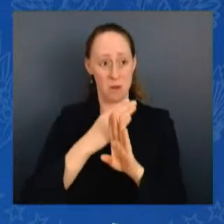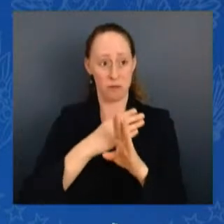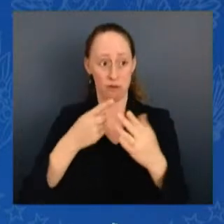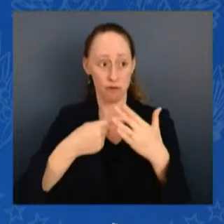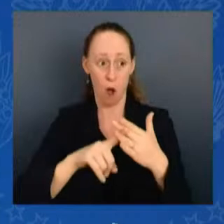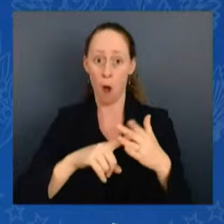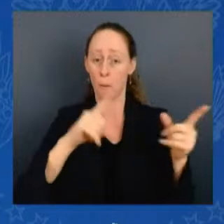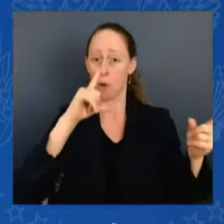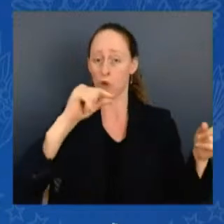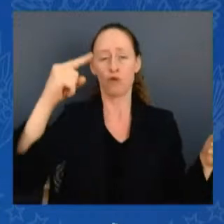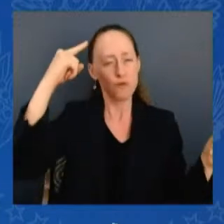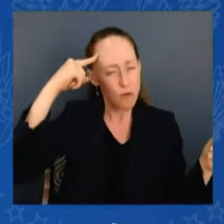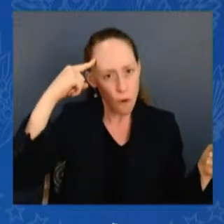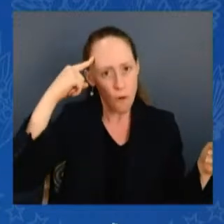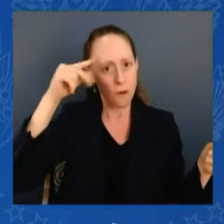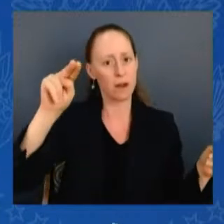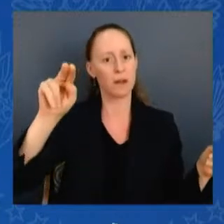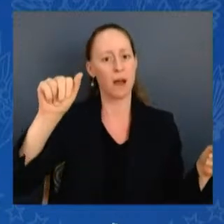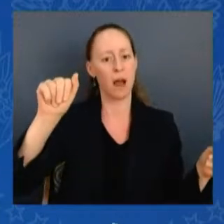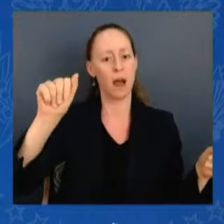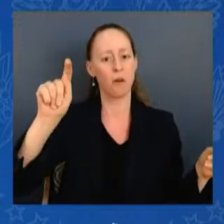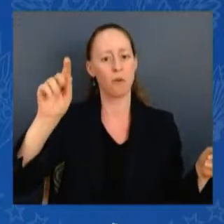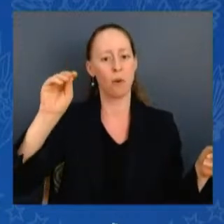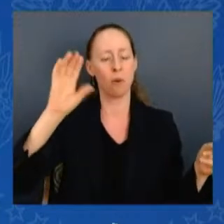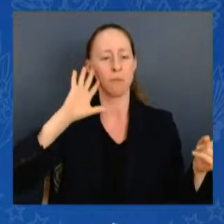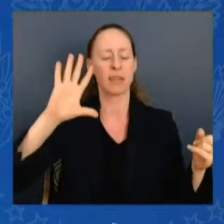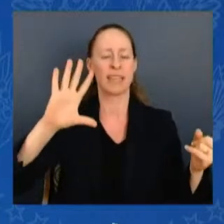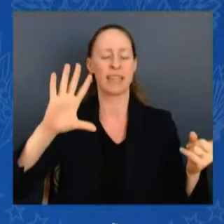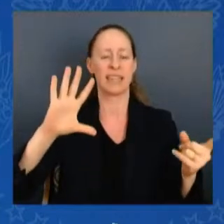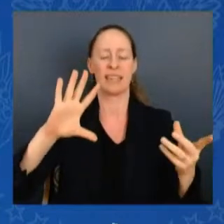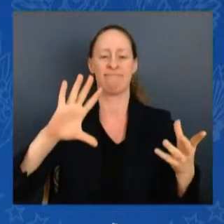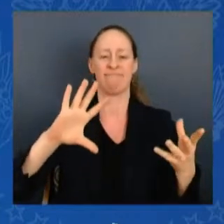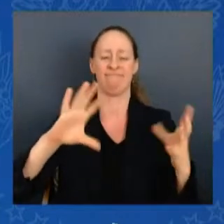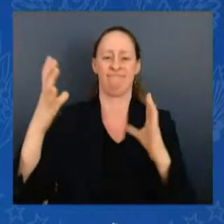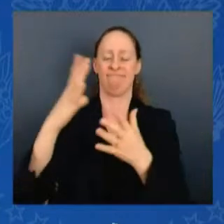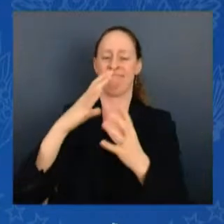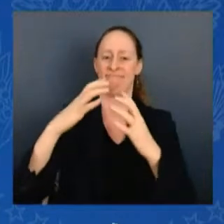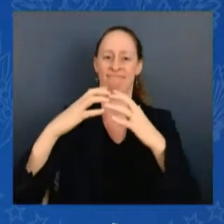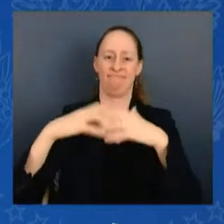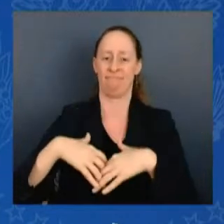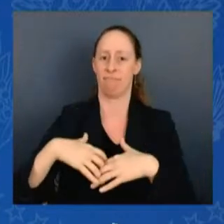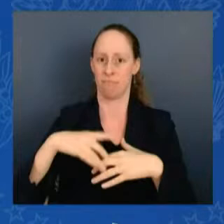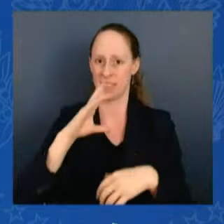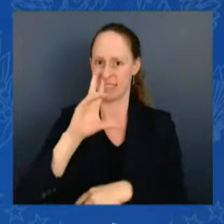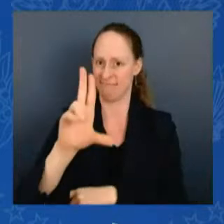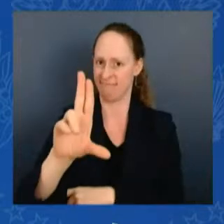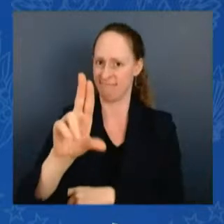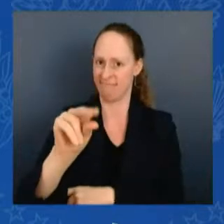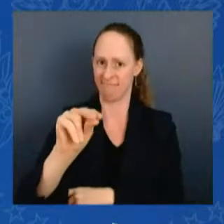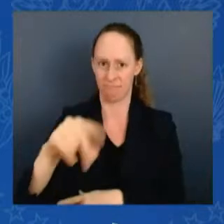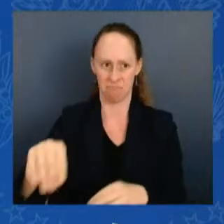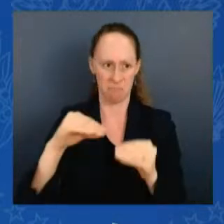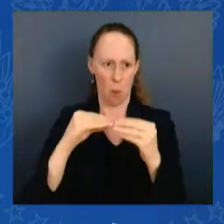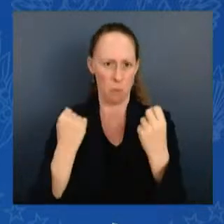than it's ever been in its history. When this senseless war began, Ukraine was a free